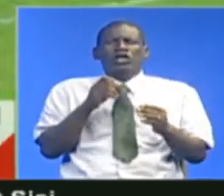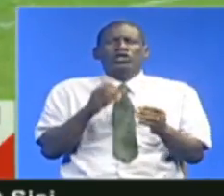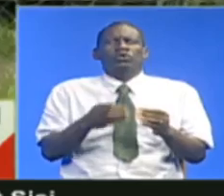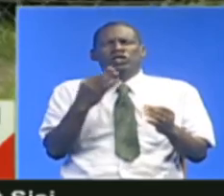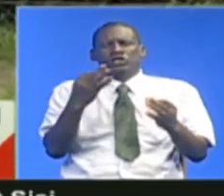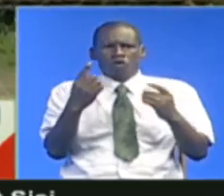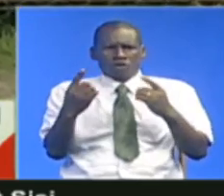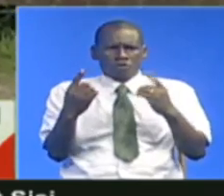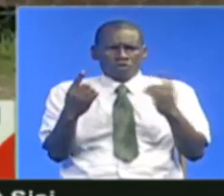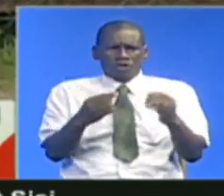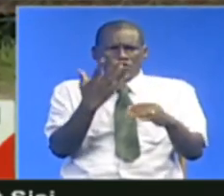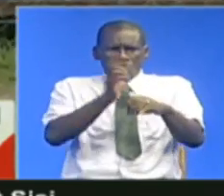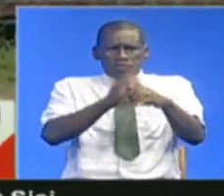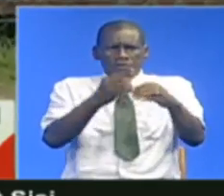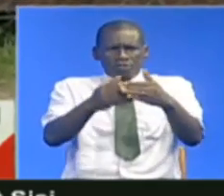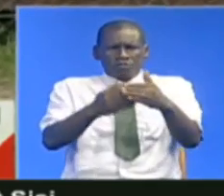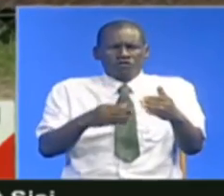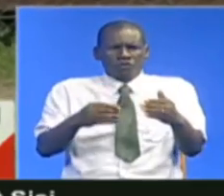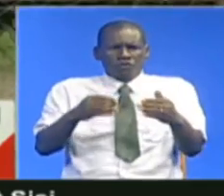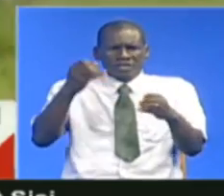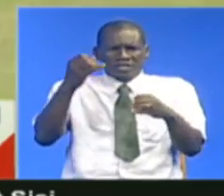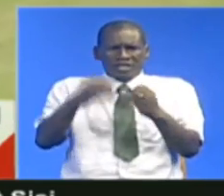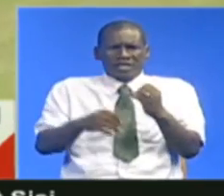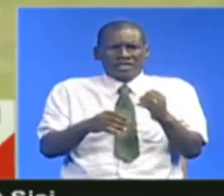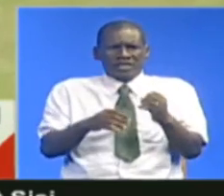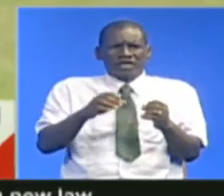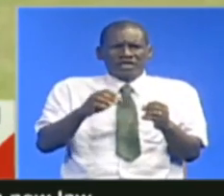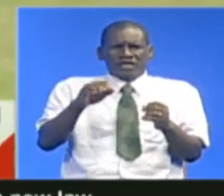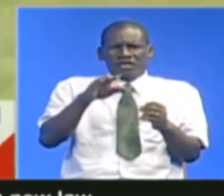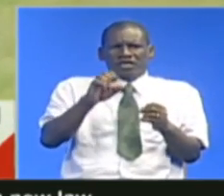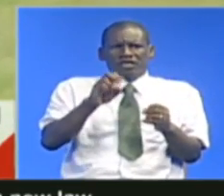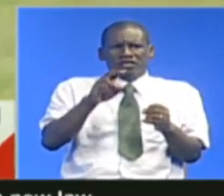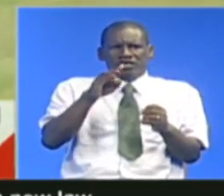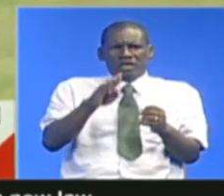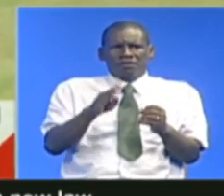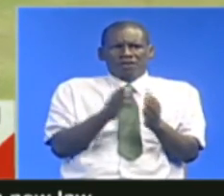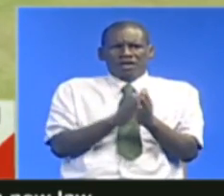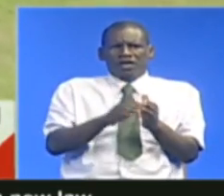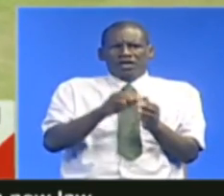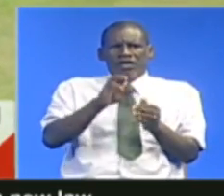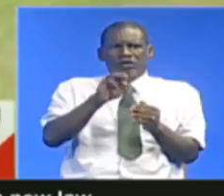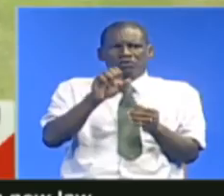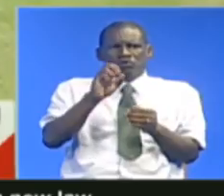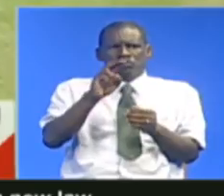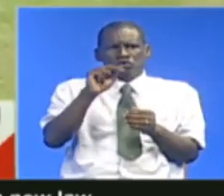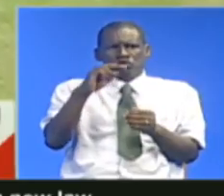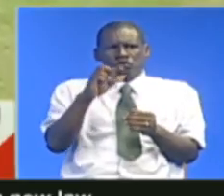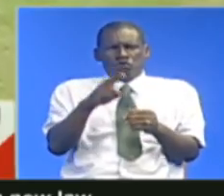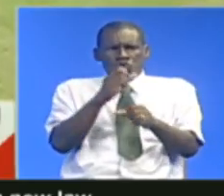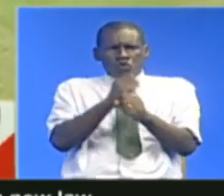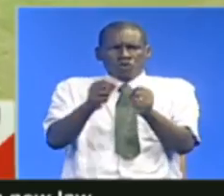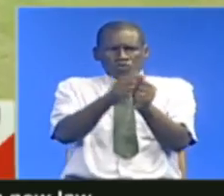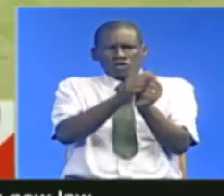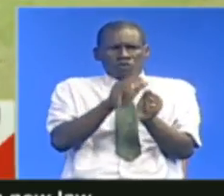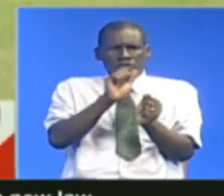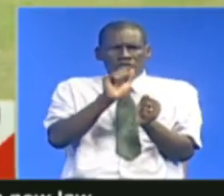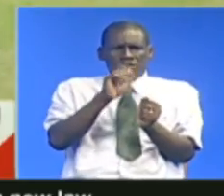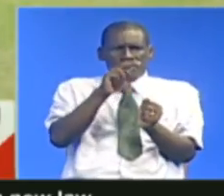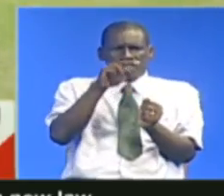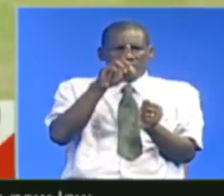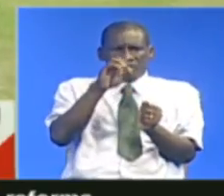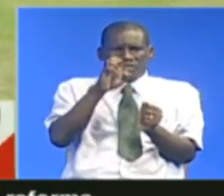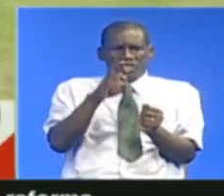With less than 5 minutes before full-time, super subs Esse Akida and Cynthia Musungu combined, with Akida scoring for the 2-1 win.